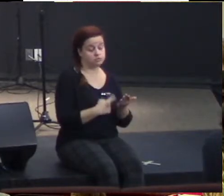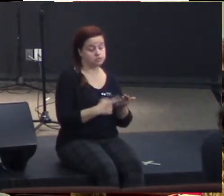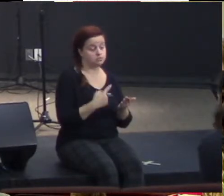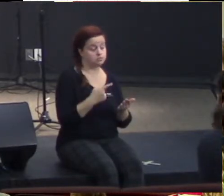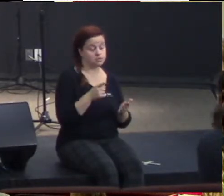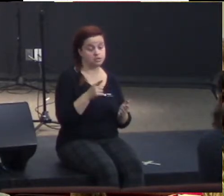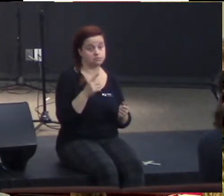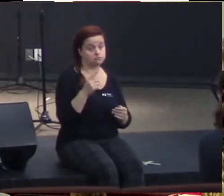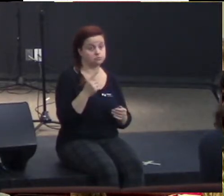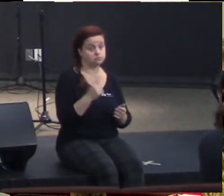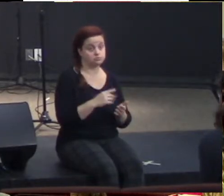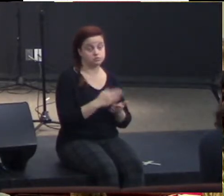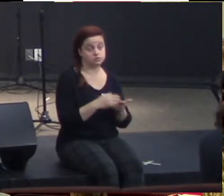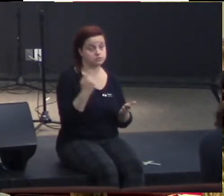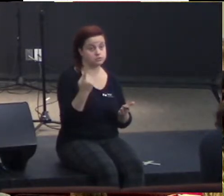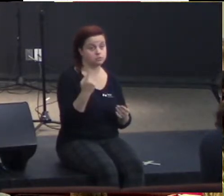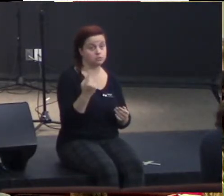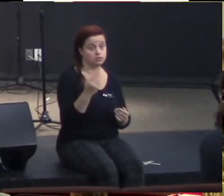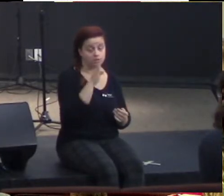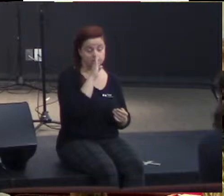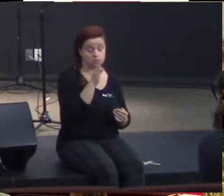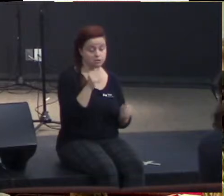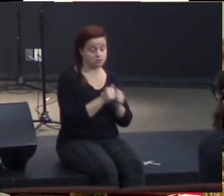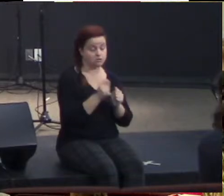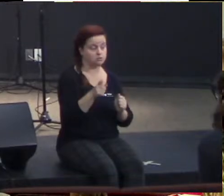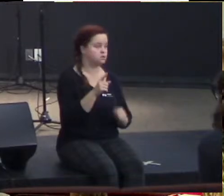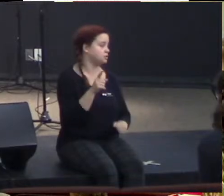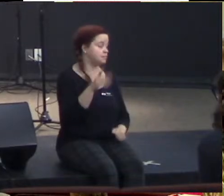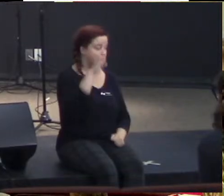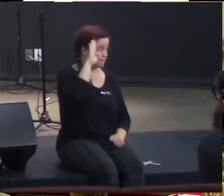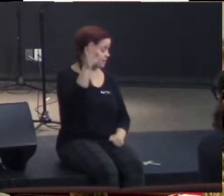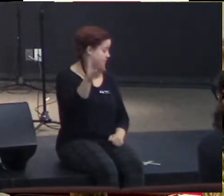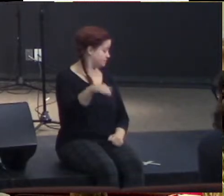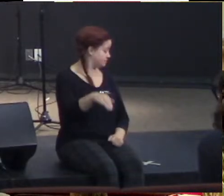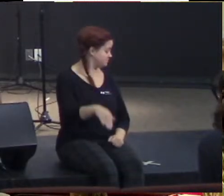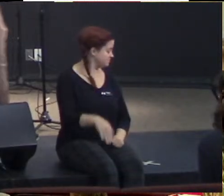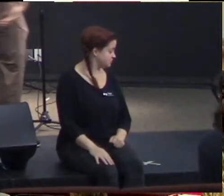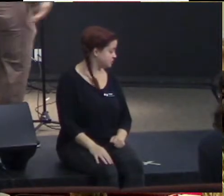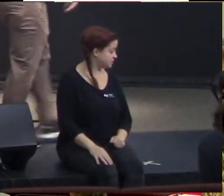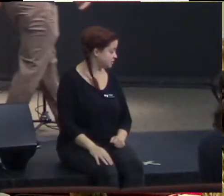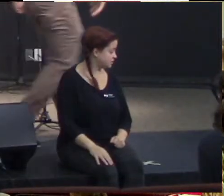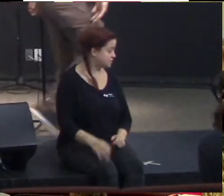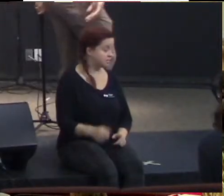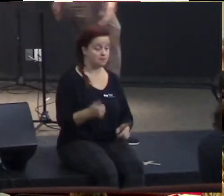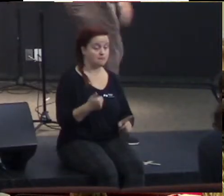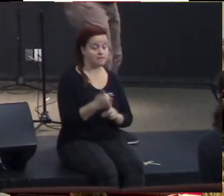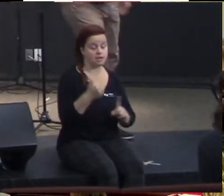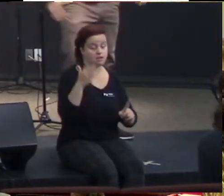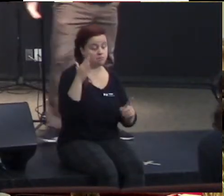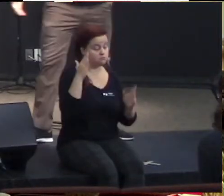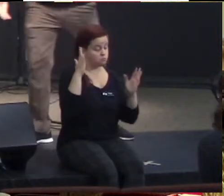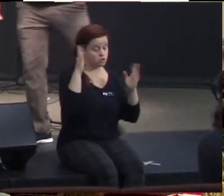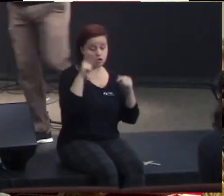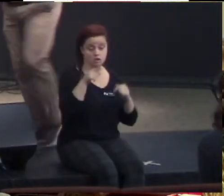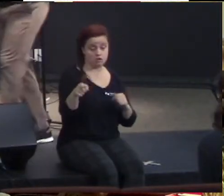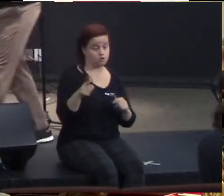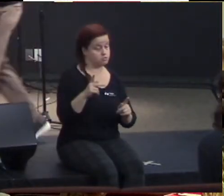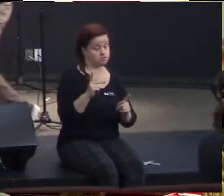a truth bomb. You got something wrong with your life, Theo, bam, hope you take care of it. You know what I